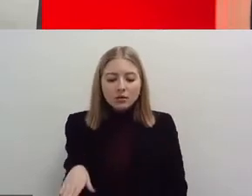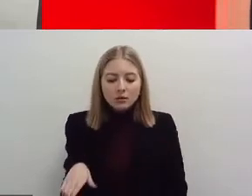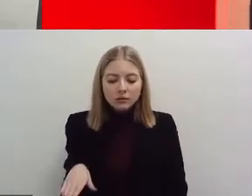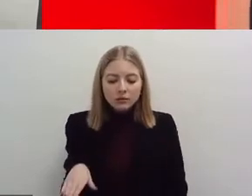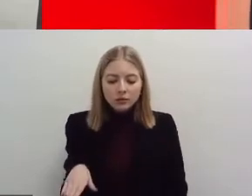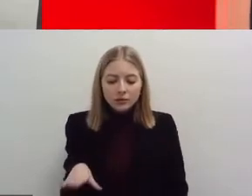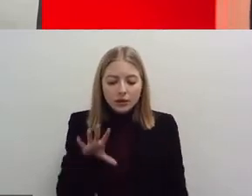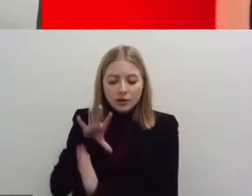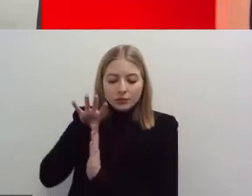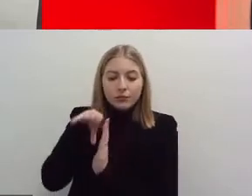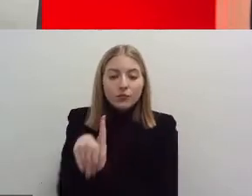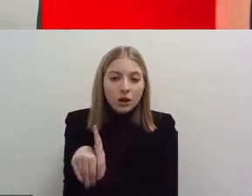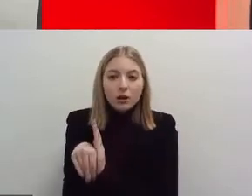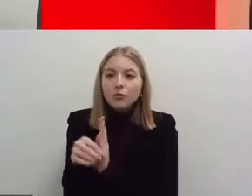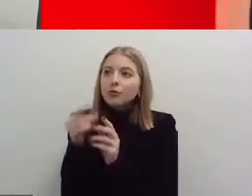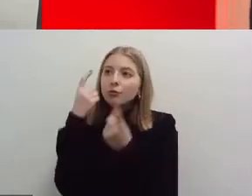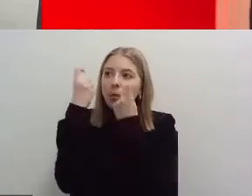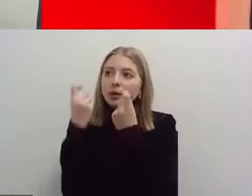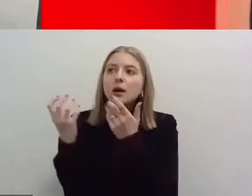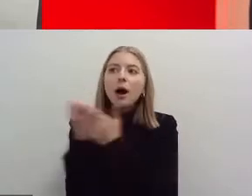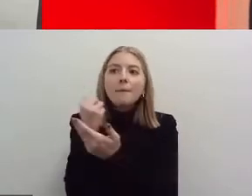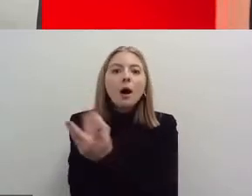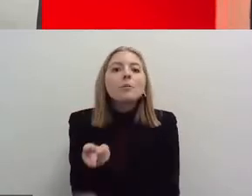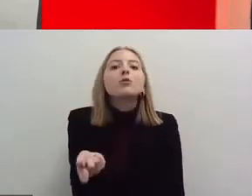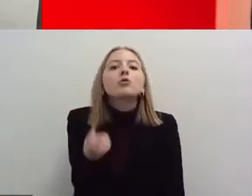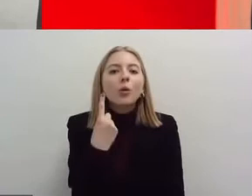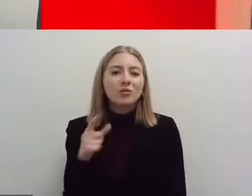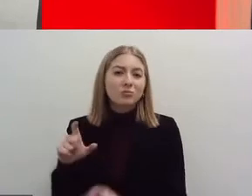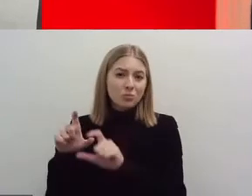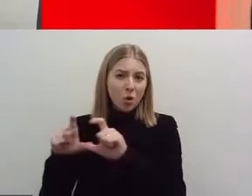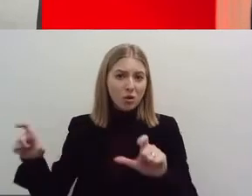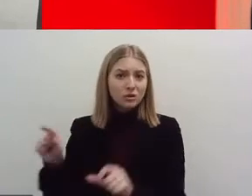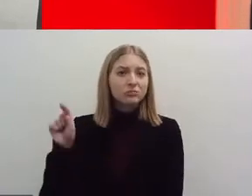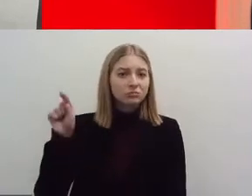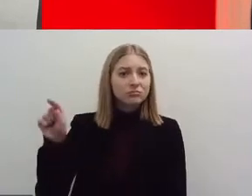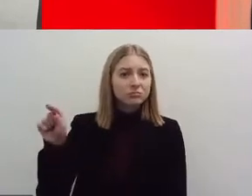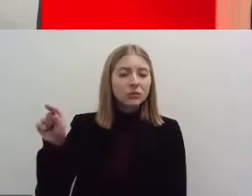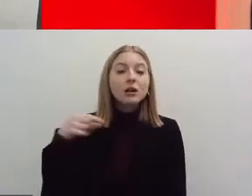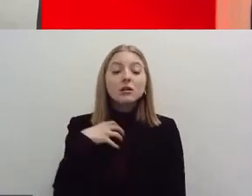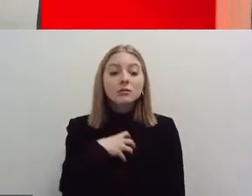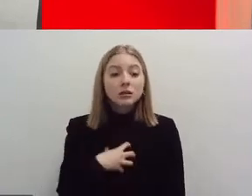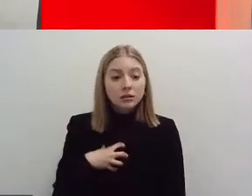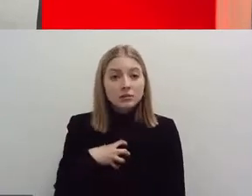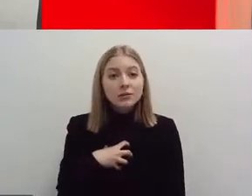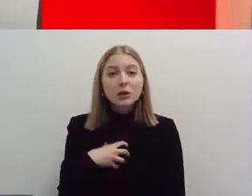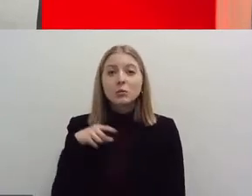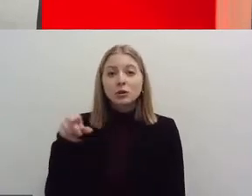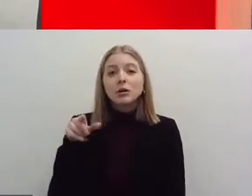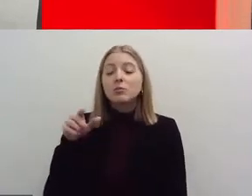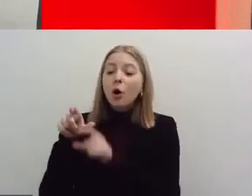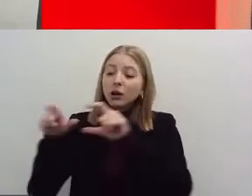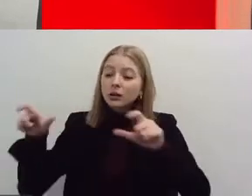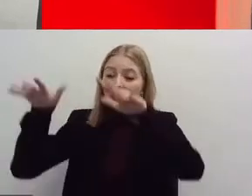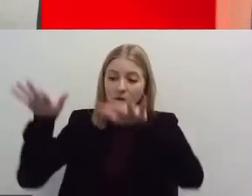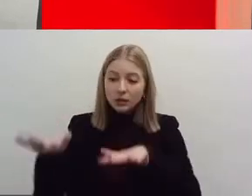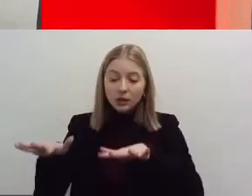schools. So we should mostly concentrate in schools and empower students in schools, in universities, and in all public places that we